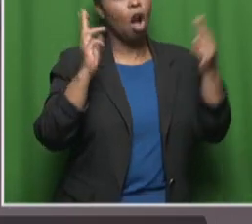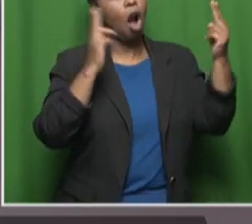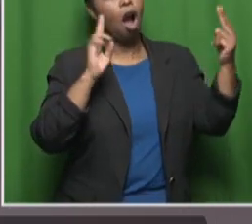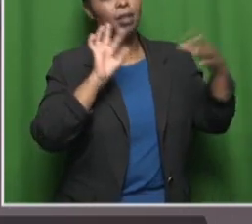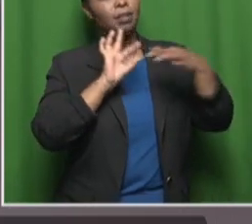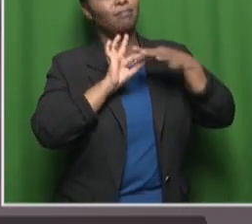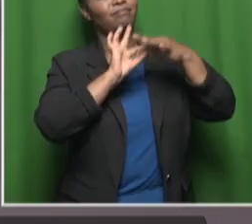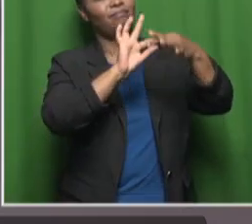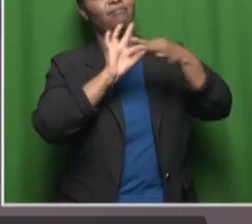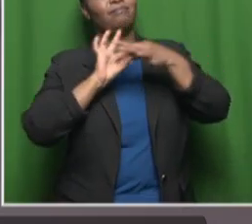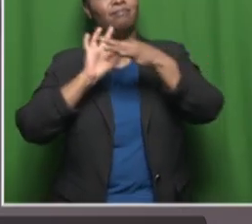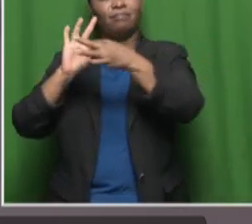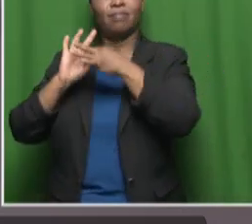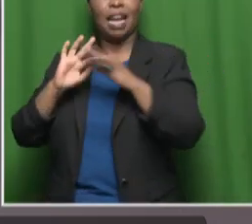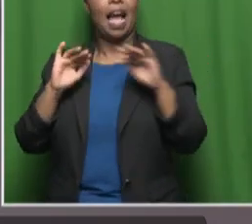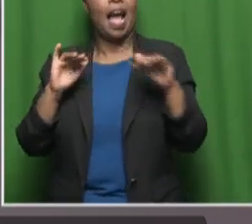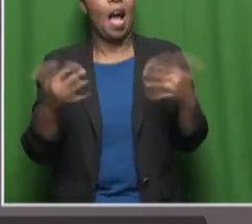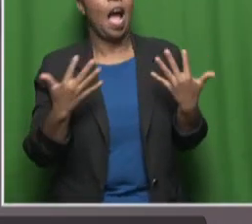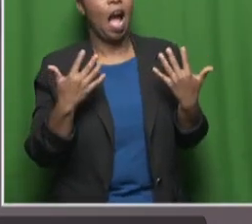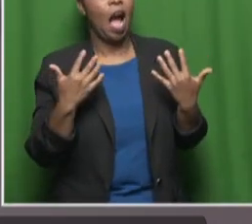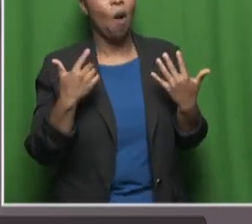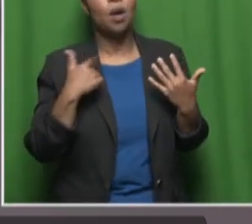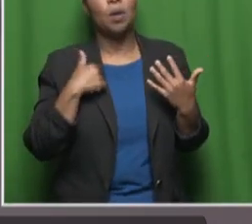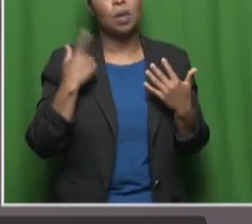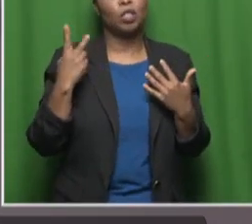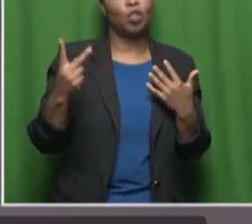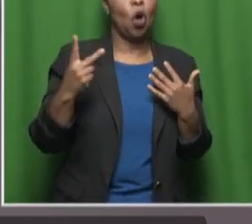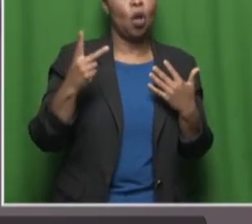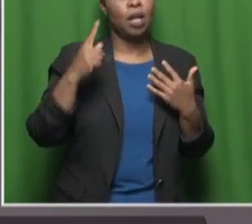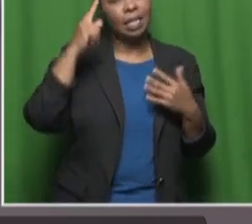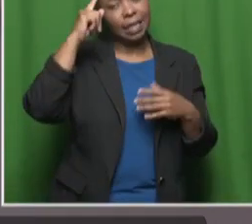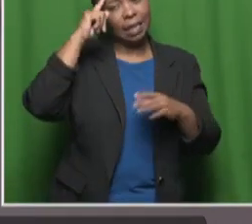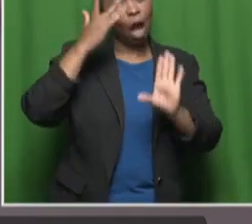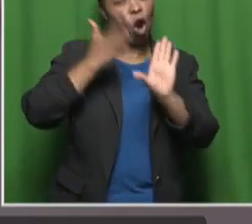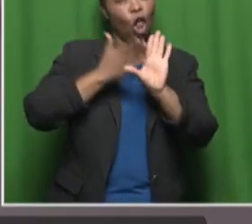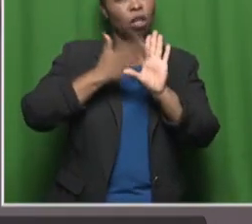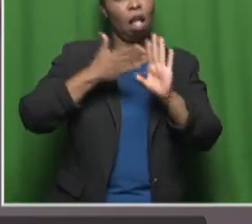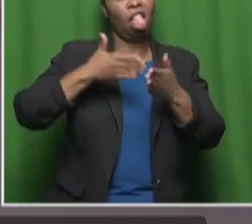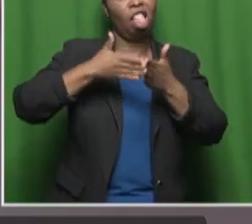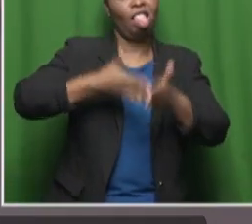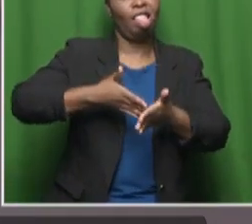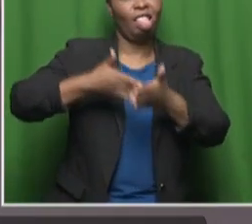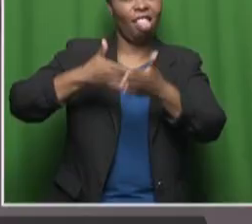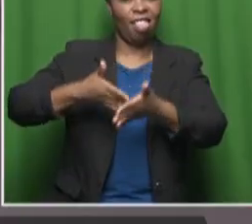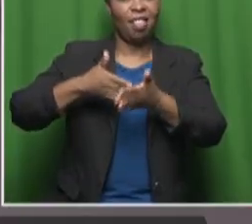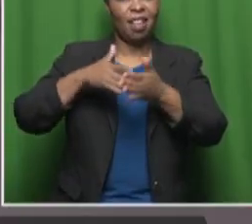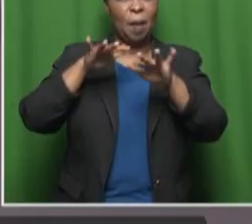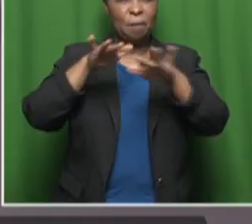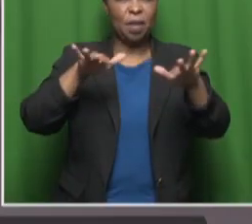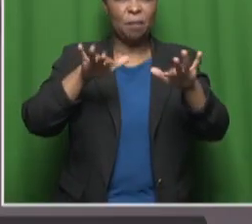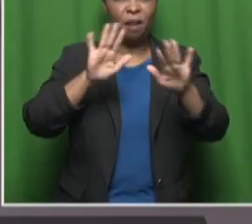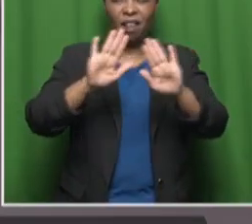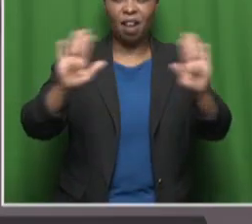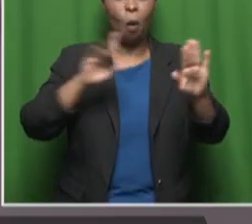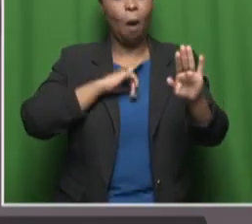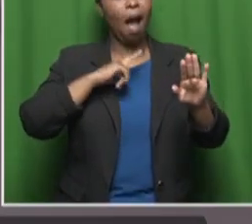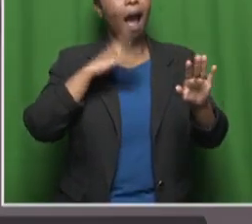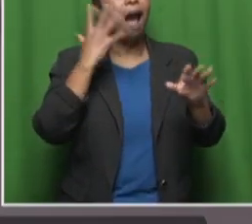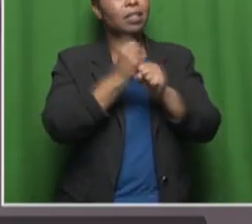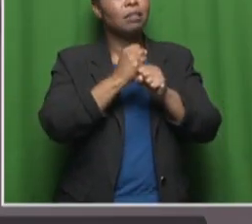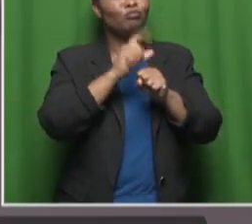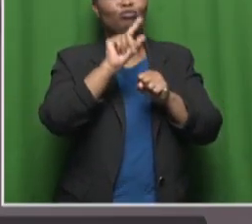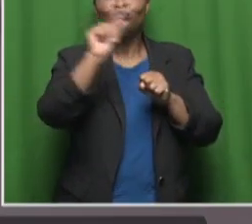we noticed that there are barriers, there are psychological barriers to people exploring art. And so we